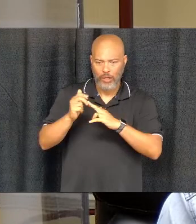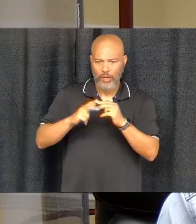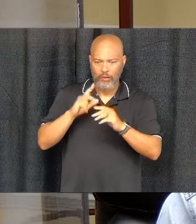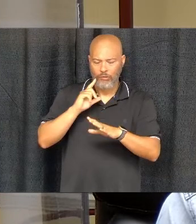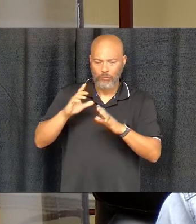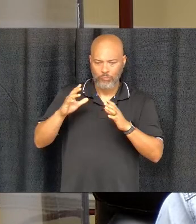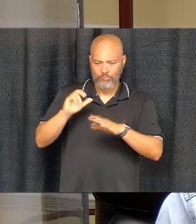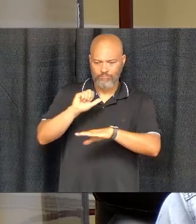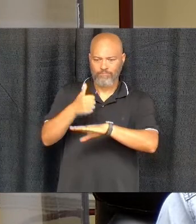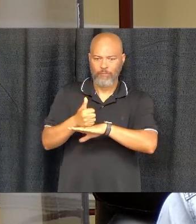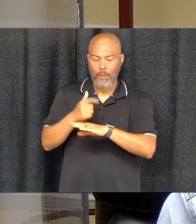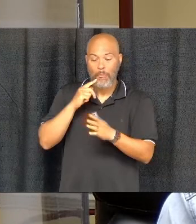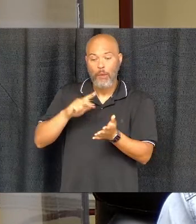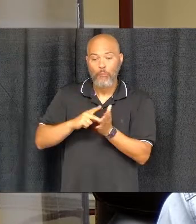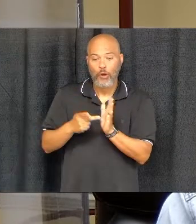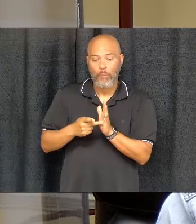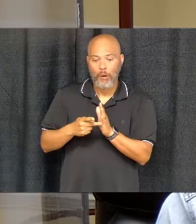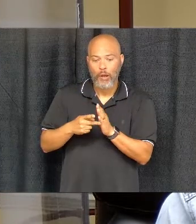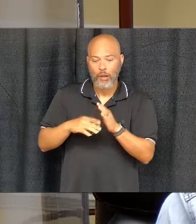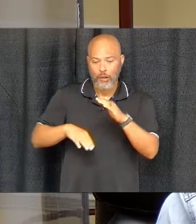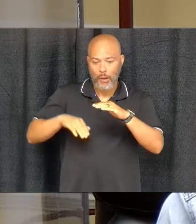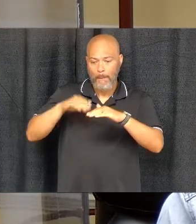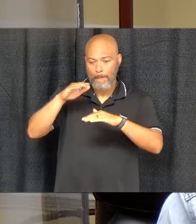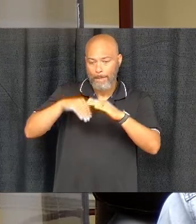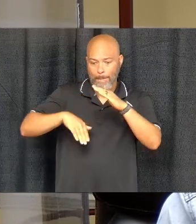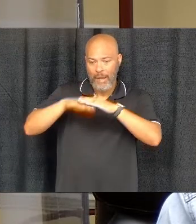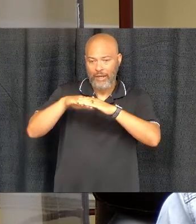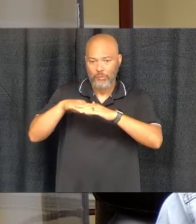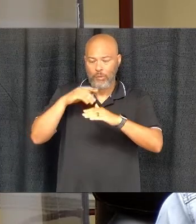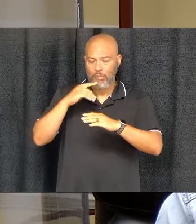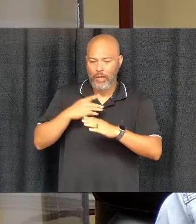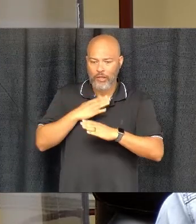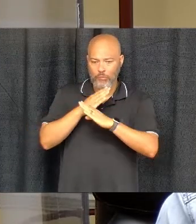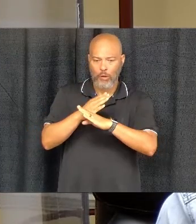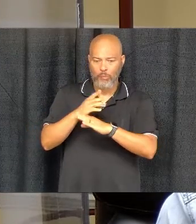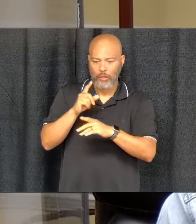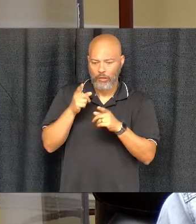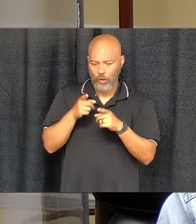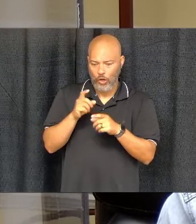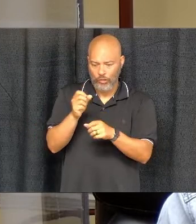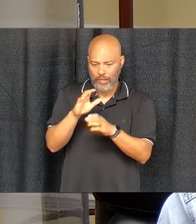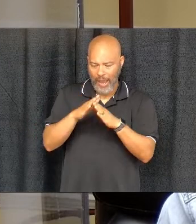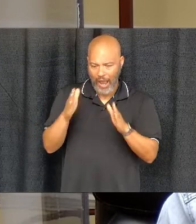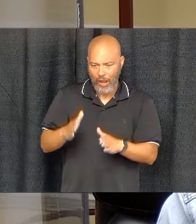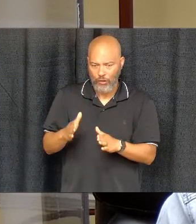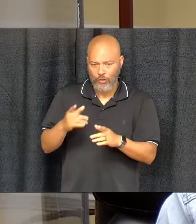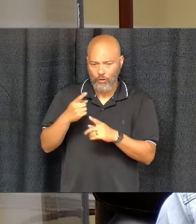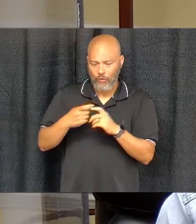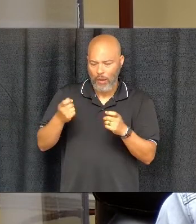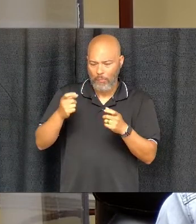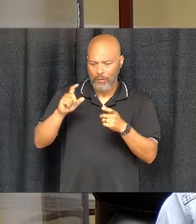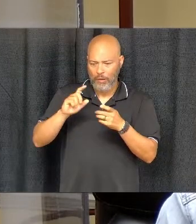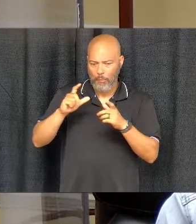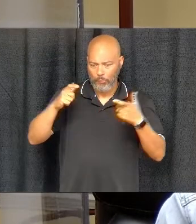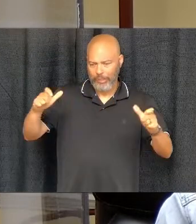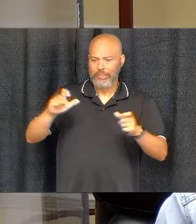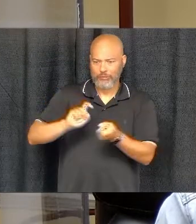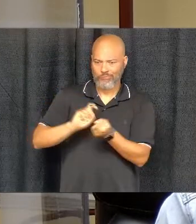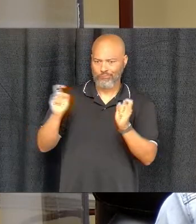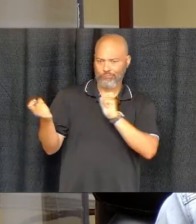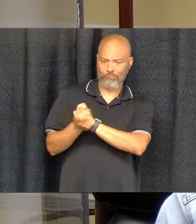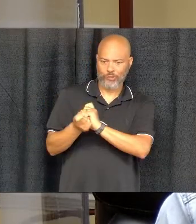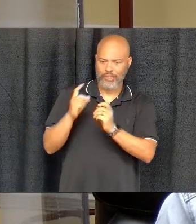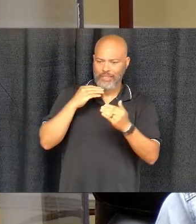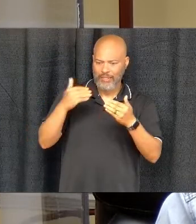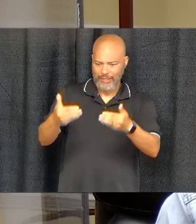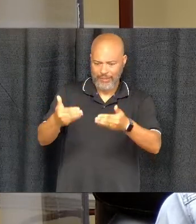place. The purpose of the maximum setback requirement is to protect the existing houses and property owners from radical deviations in the